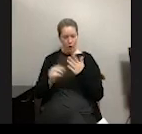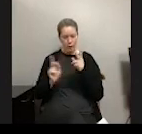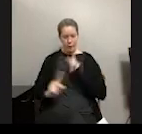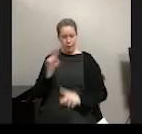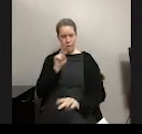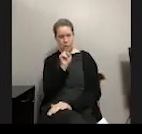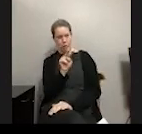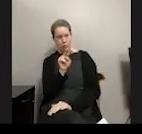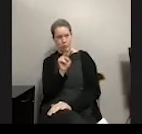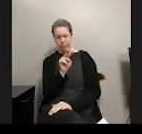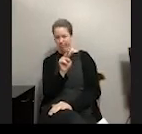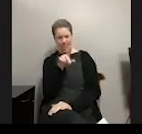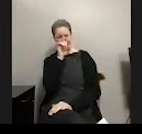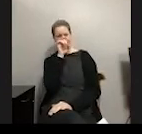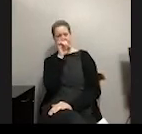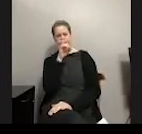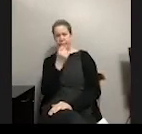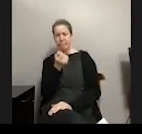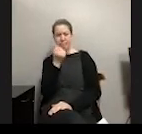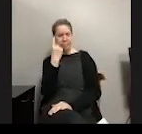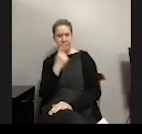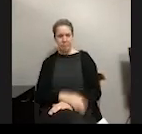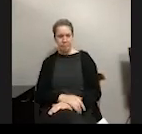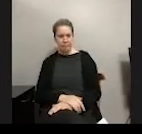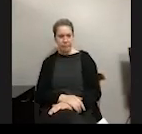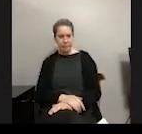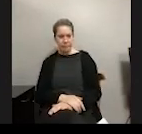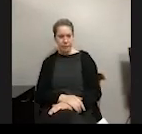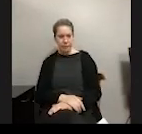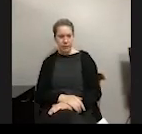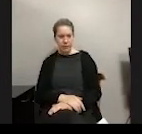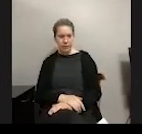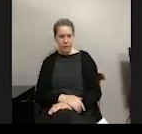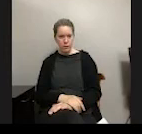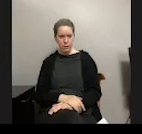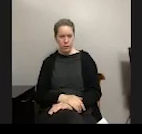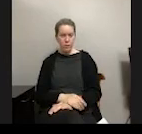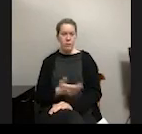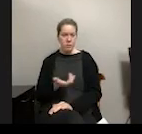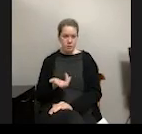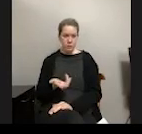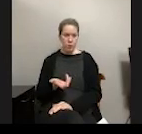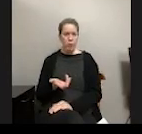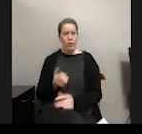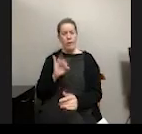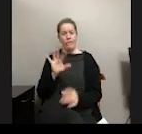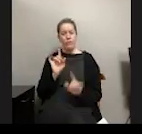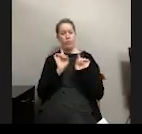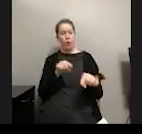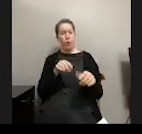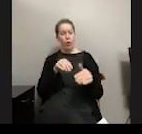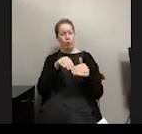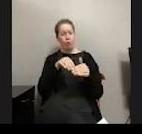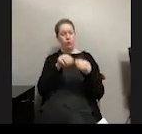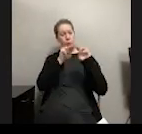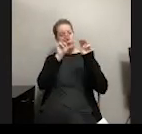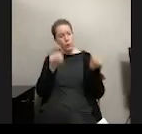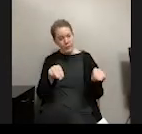is that they haven't, in a way that when you're at a museum, you can always ask somebody.